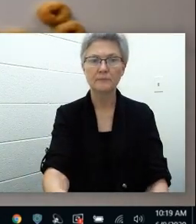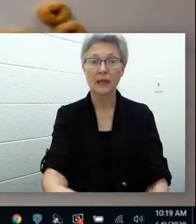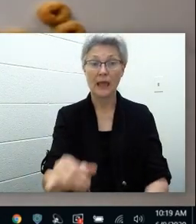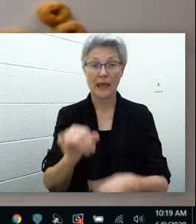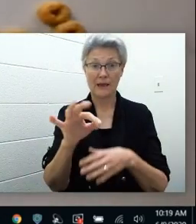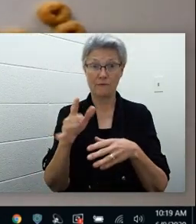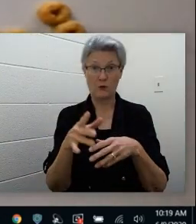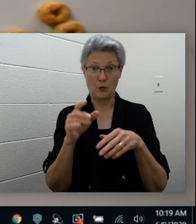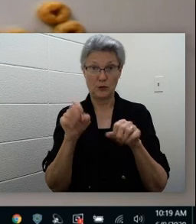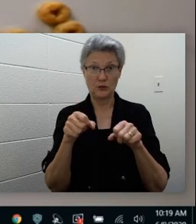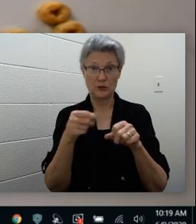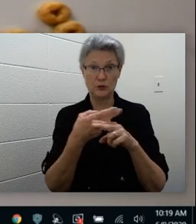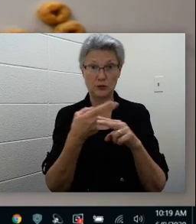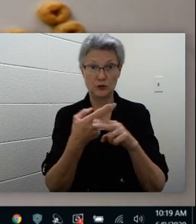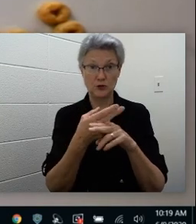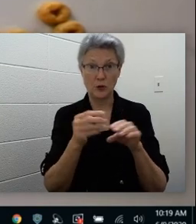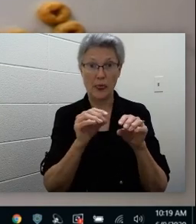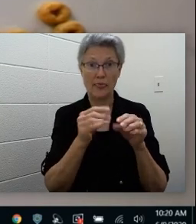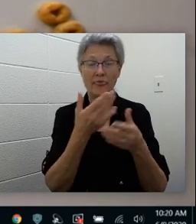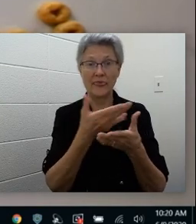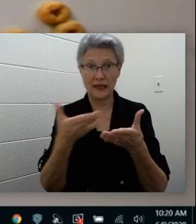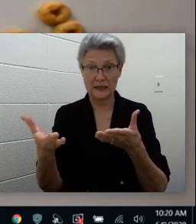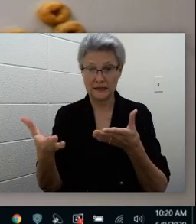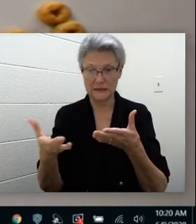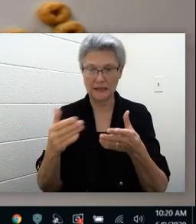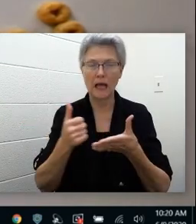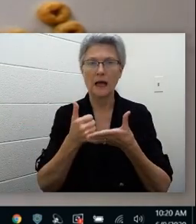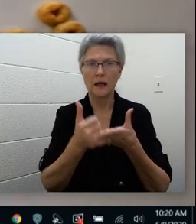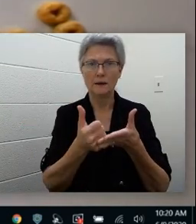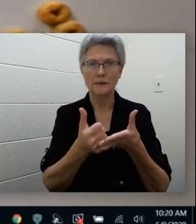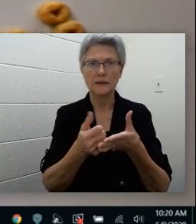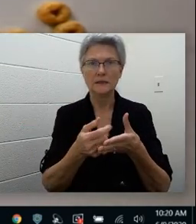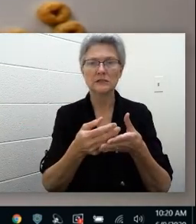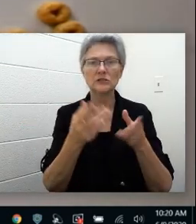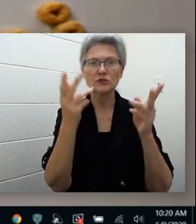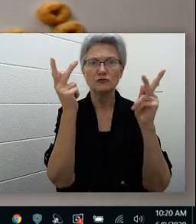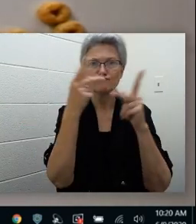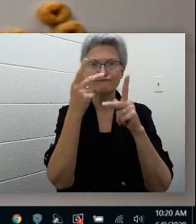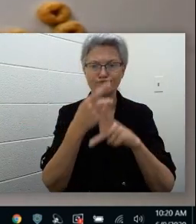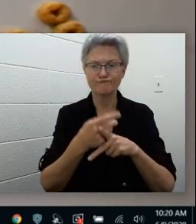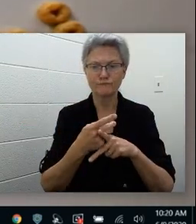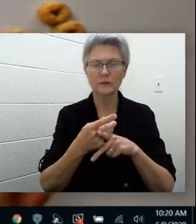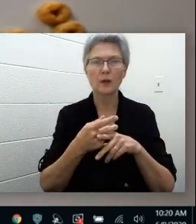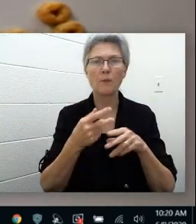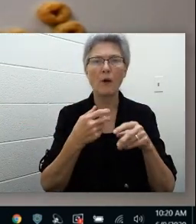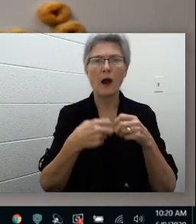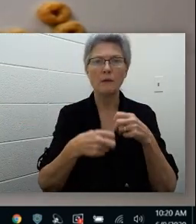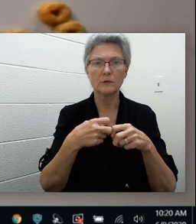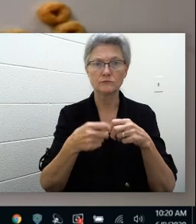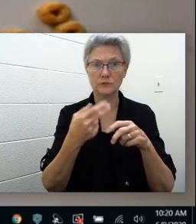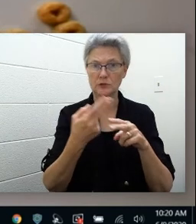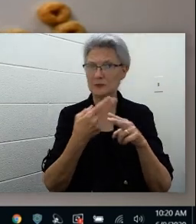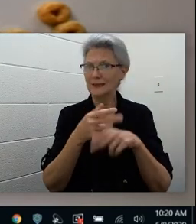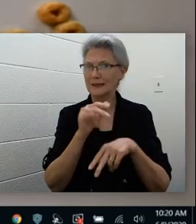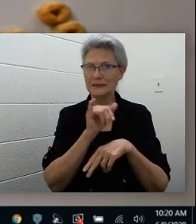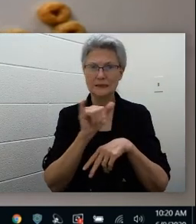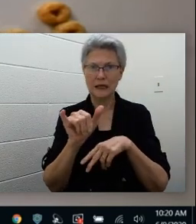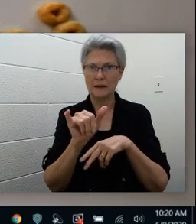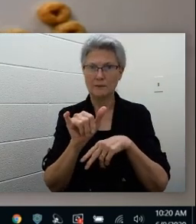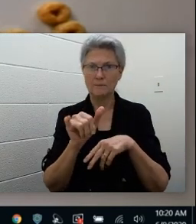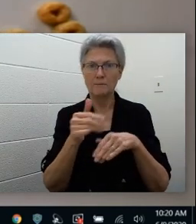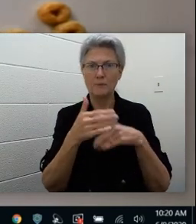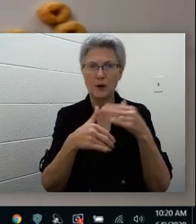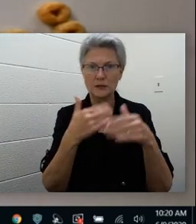If we were to use manipulatives to solve this problem, we would use the same process. I've got my 39 counters